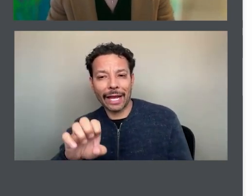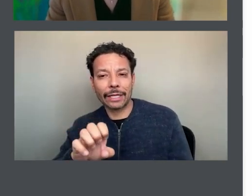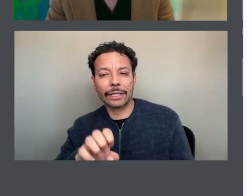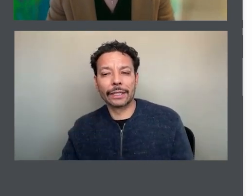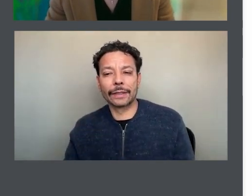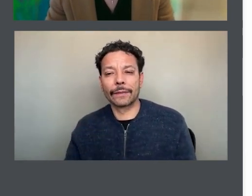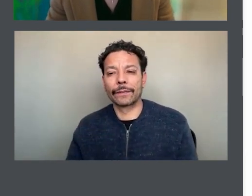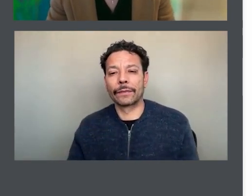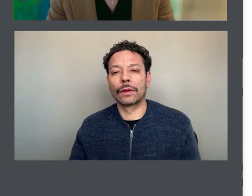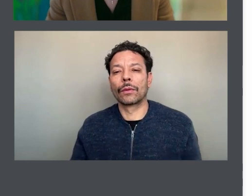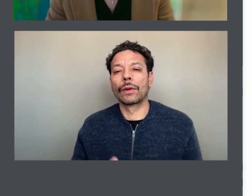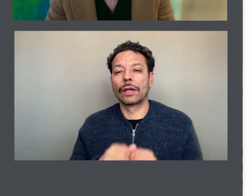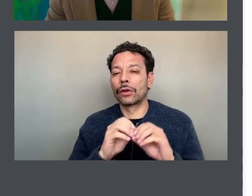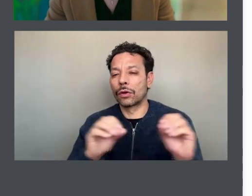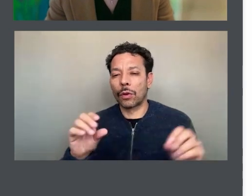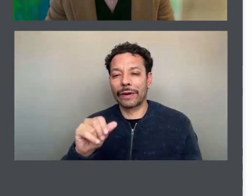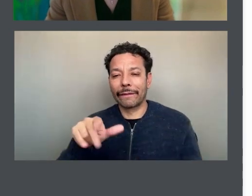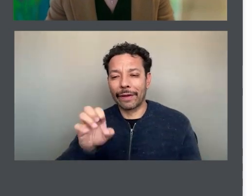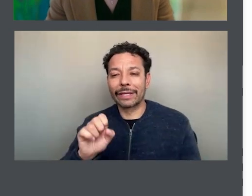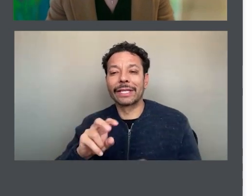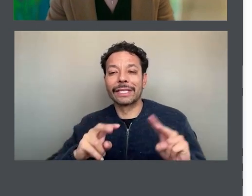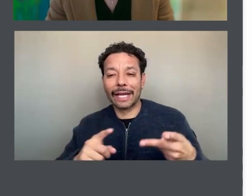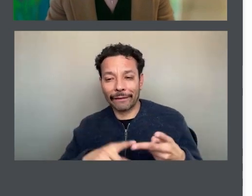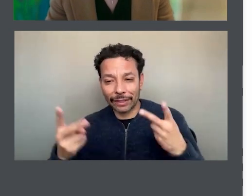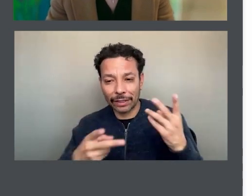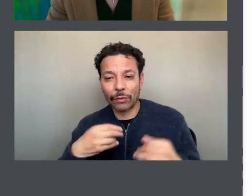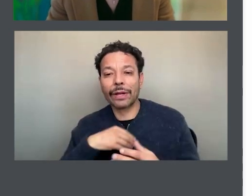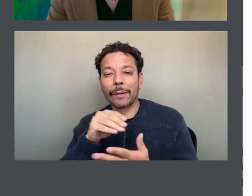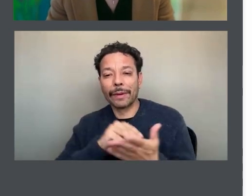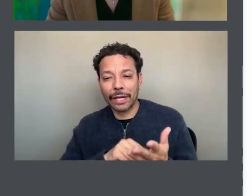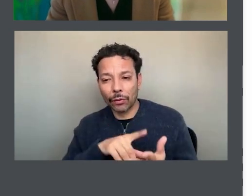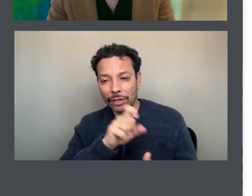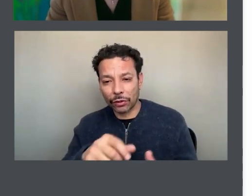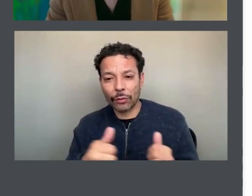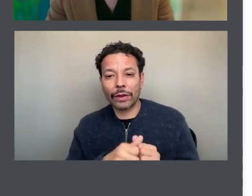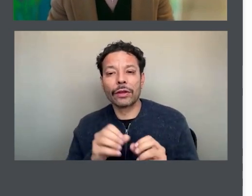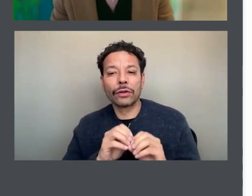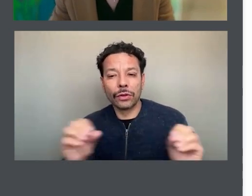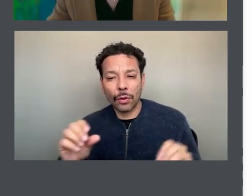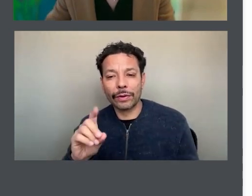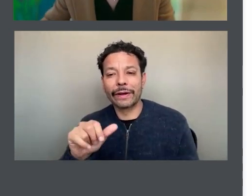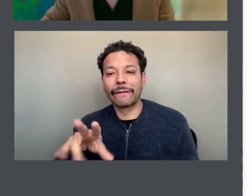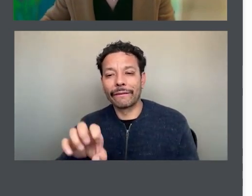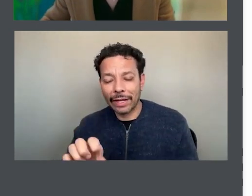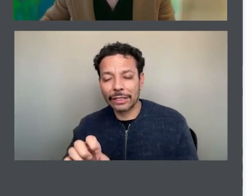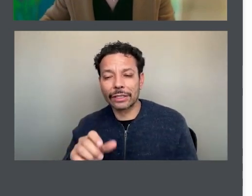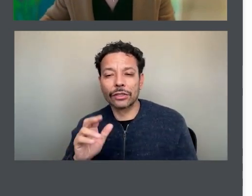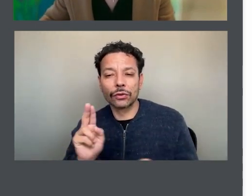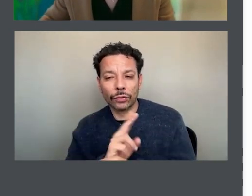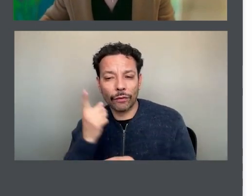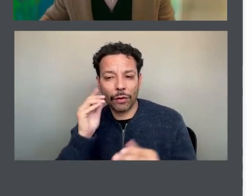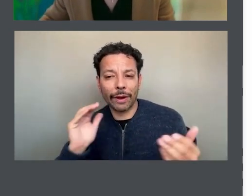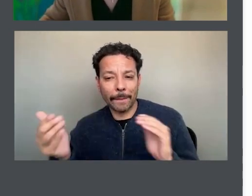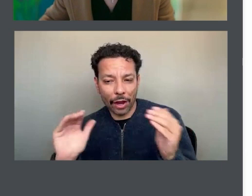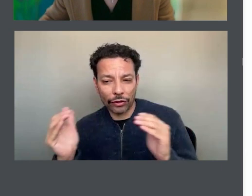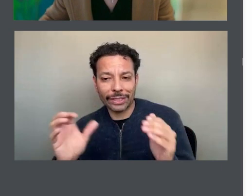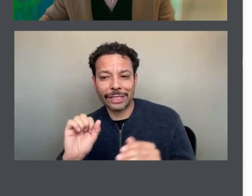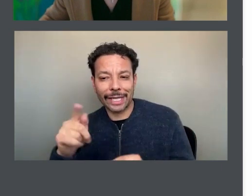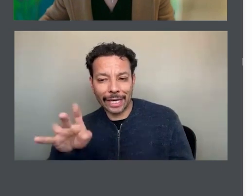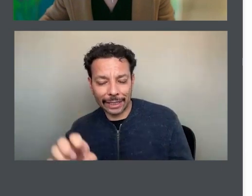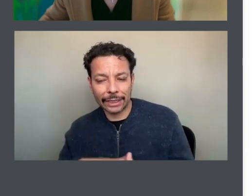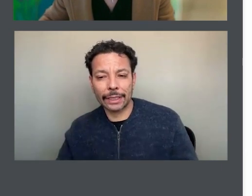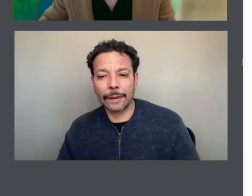device use. And at the second visit, we also completed the 3 questionnaires, again, with no device use for comparison's sake.